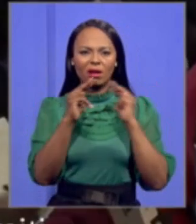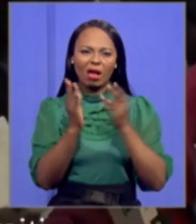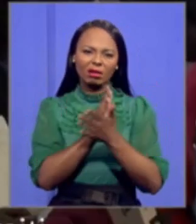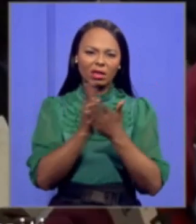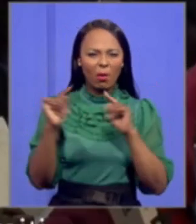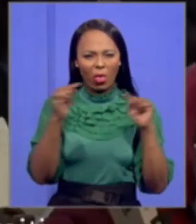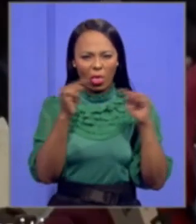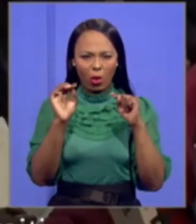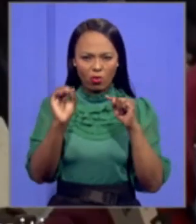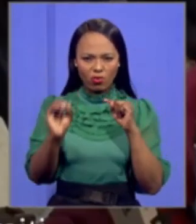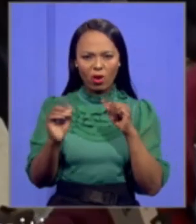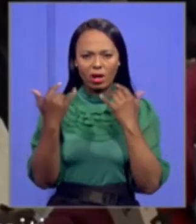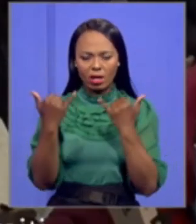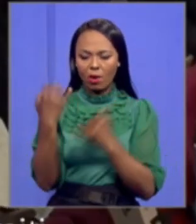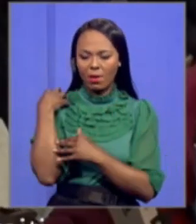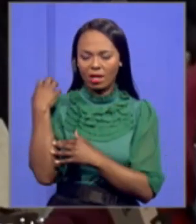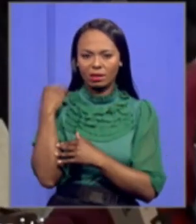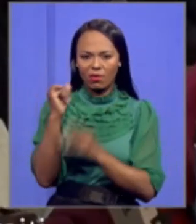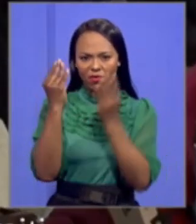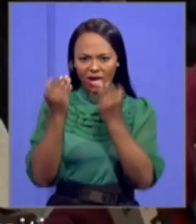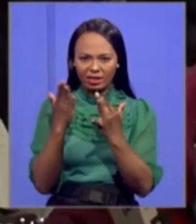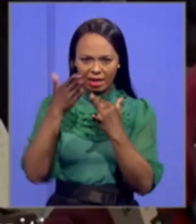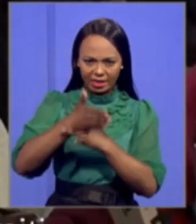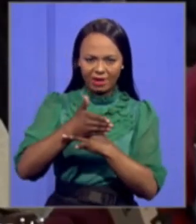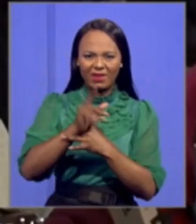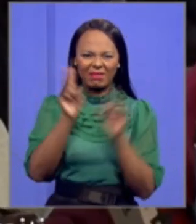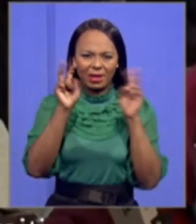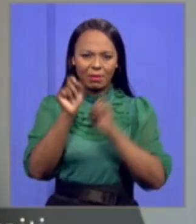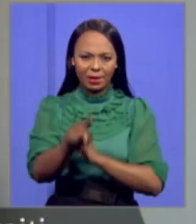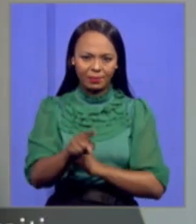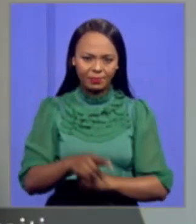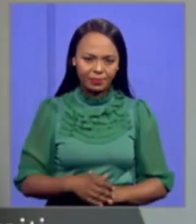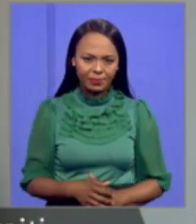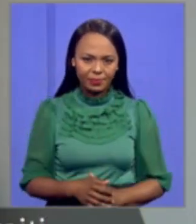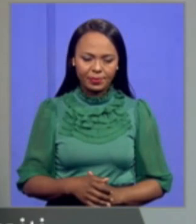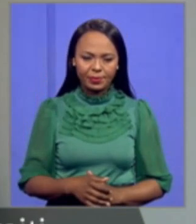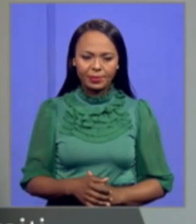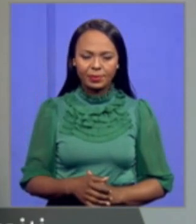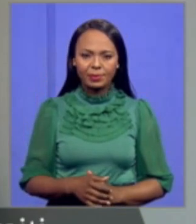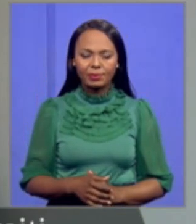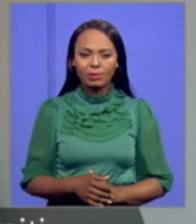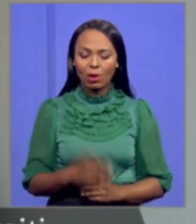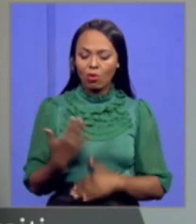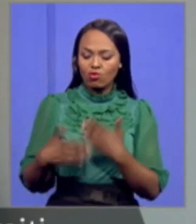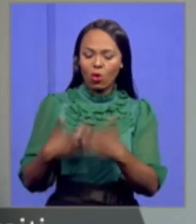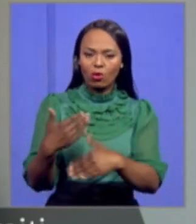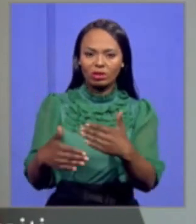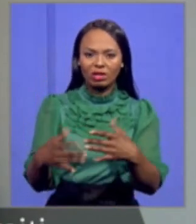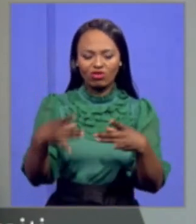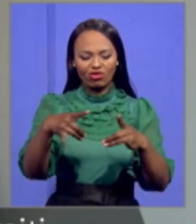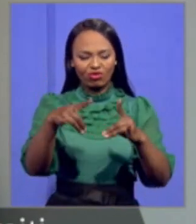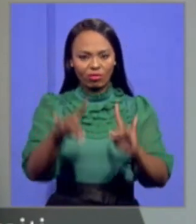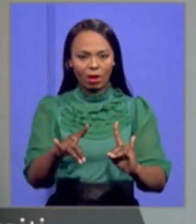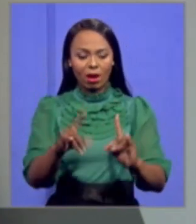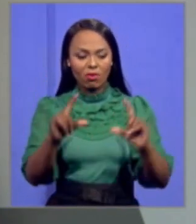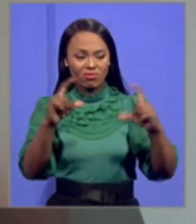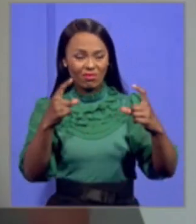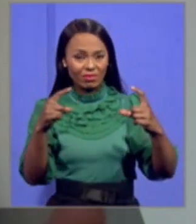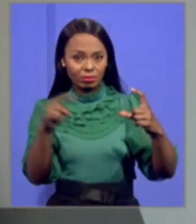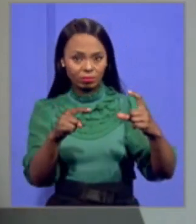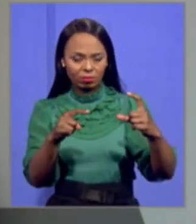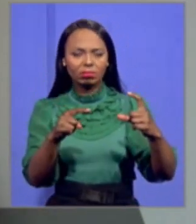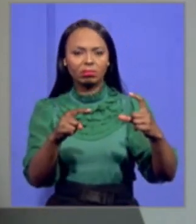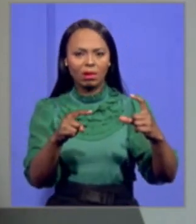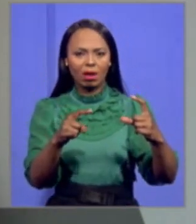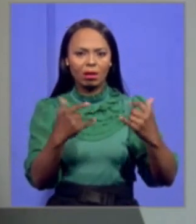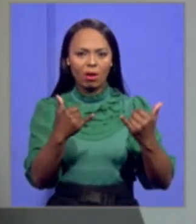la ditjhelete le lokelang ho kena ho tsona. So the process from now is that the chair of the standing committee would